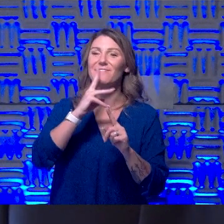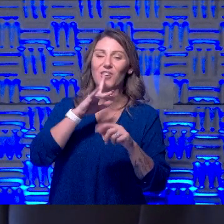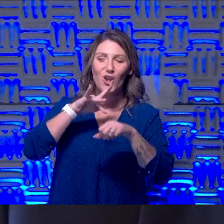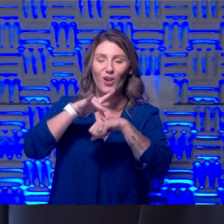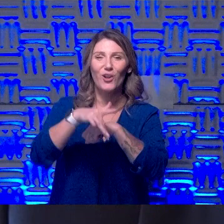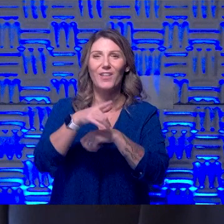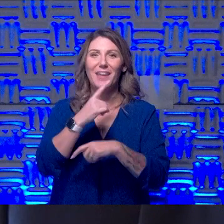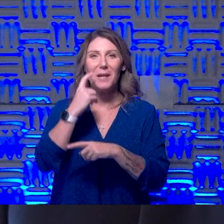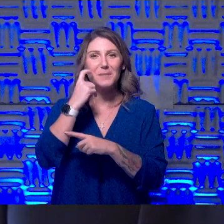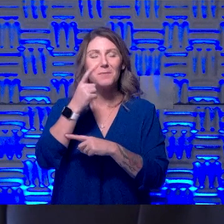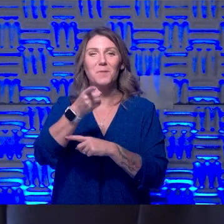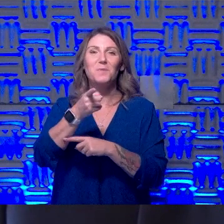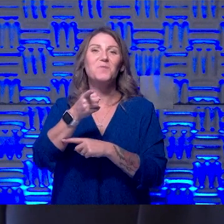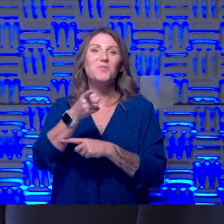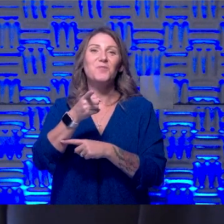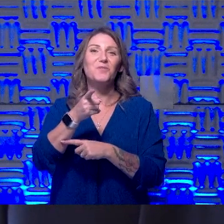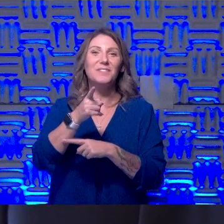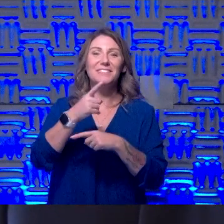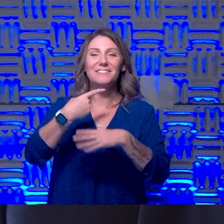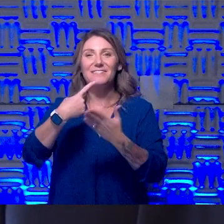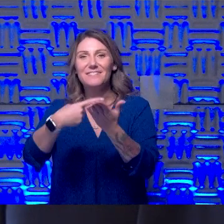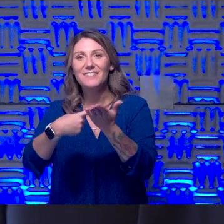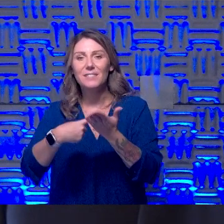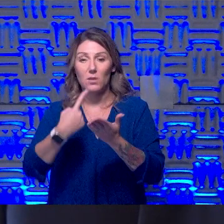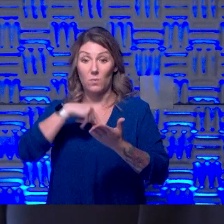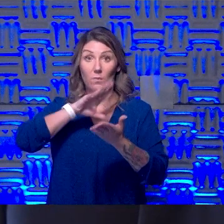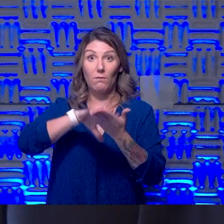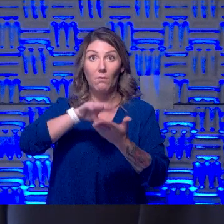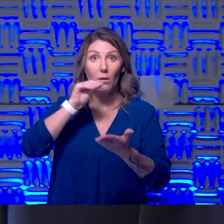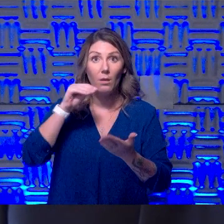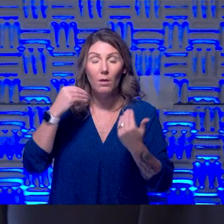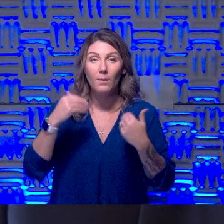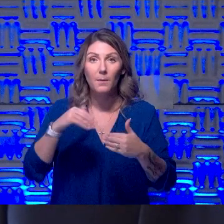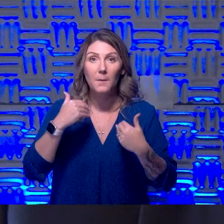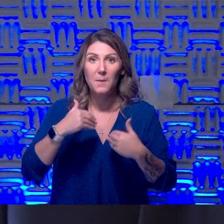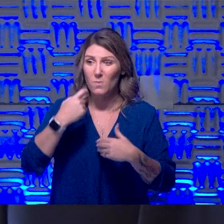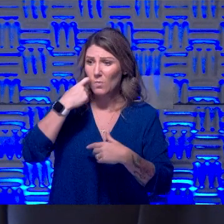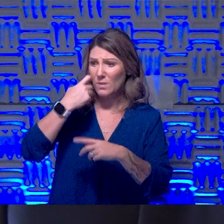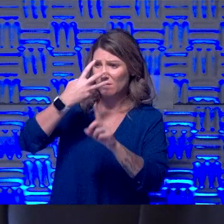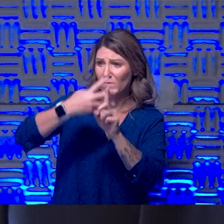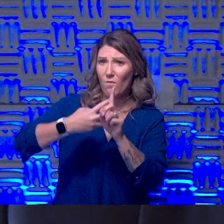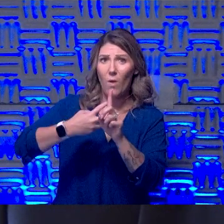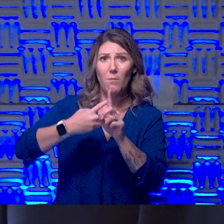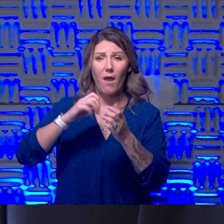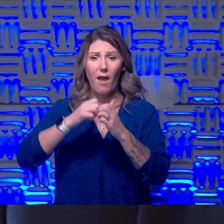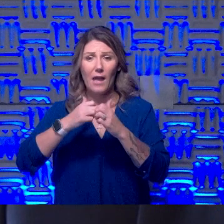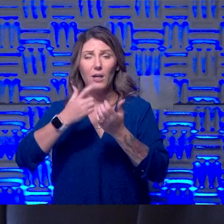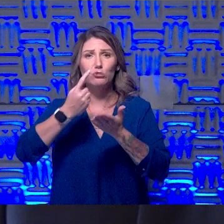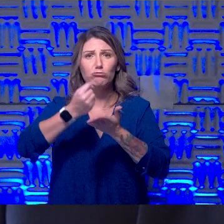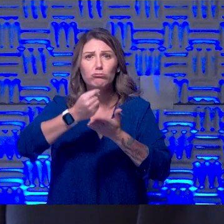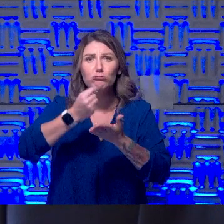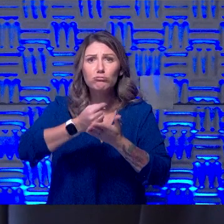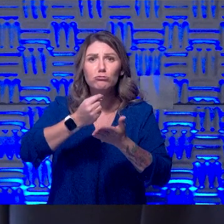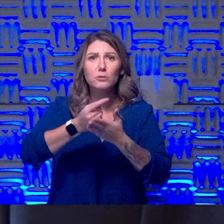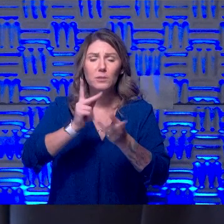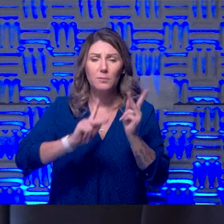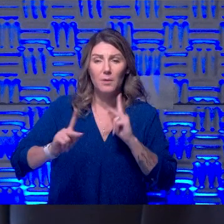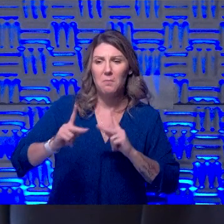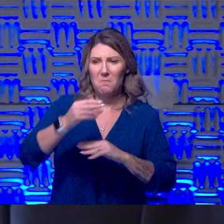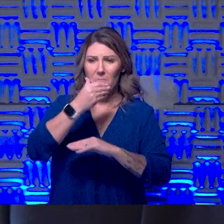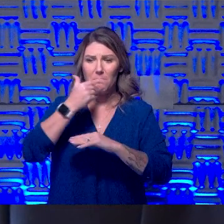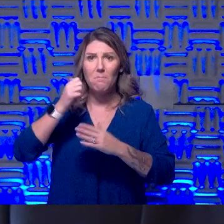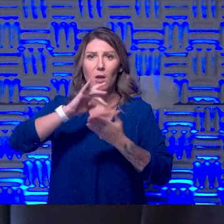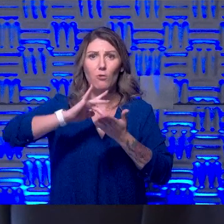addressed it in others, we've learned so much in the last 3 or 4 months in terms of how we treat people, how we're getting better medicines